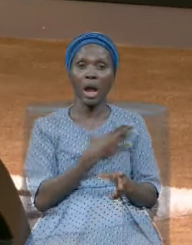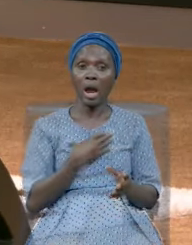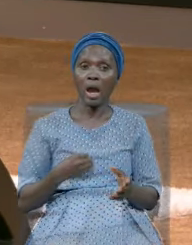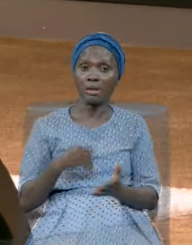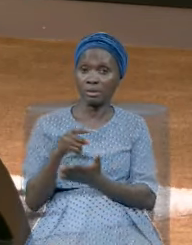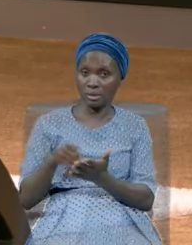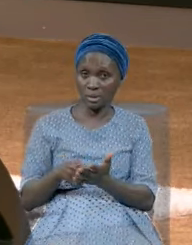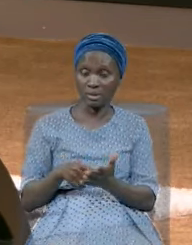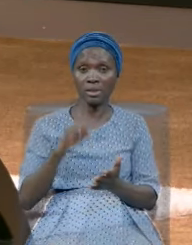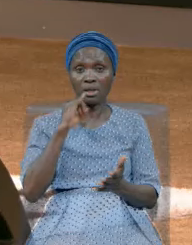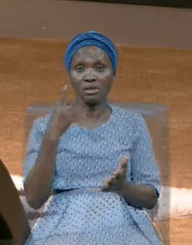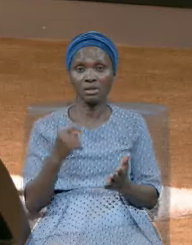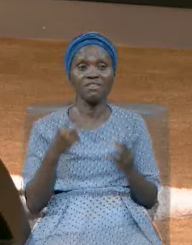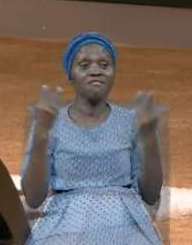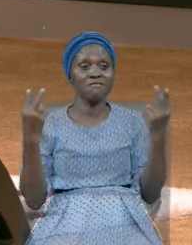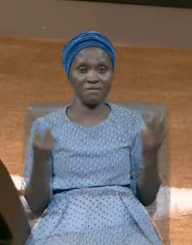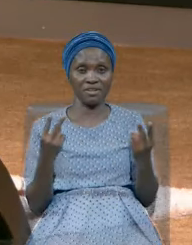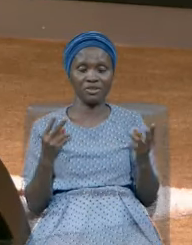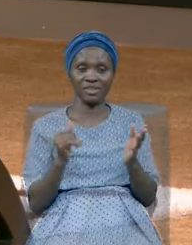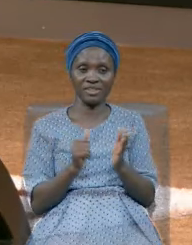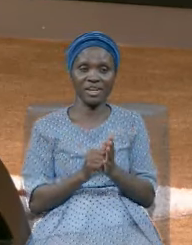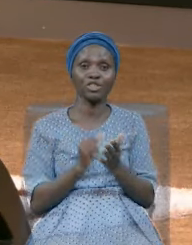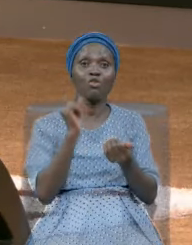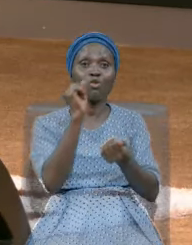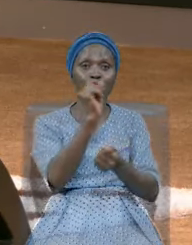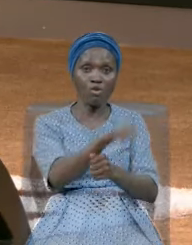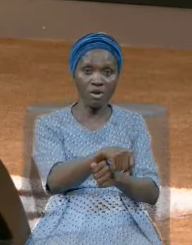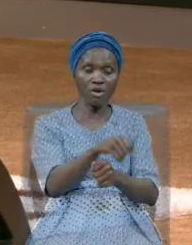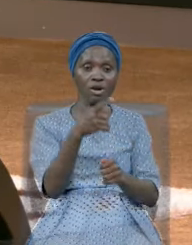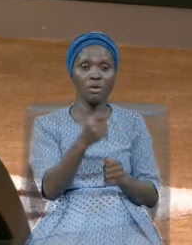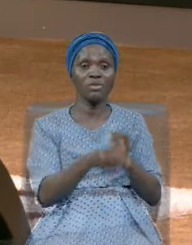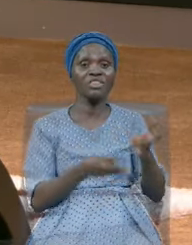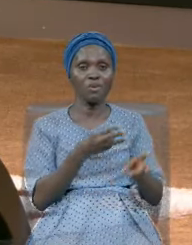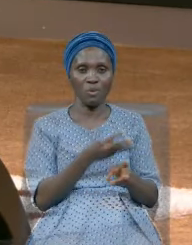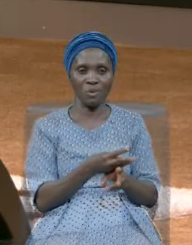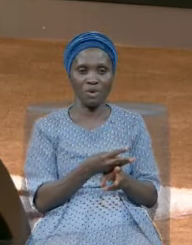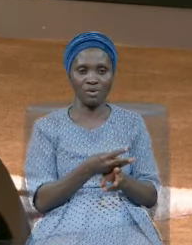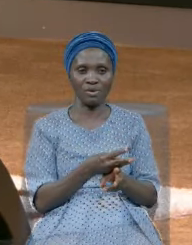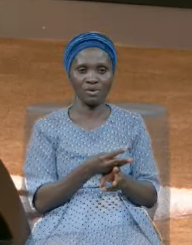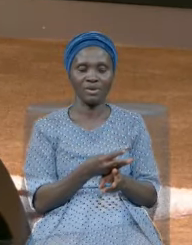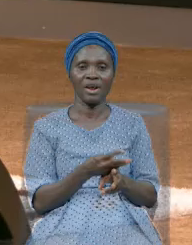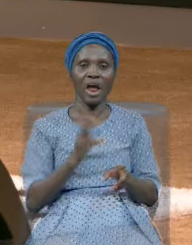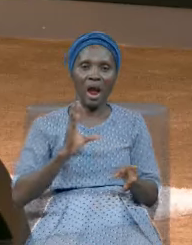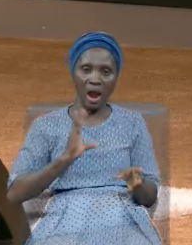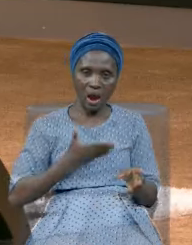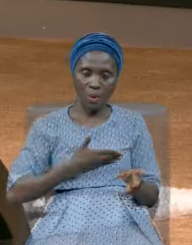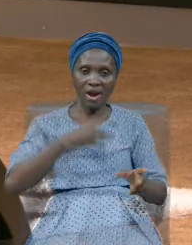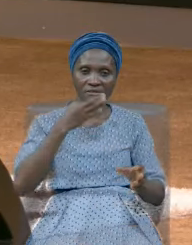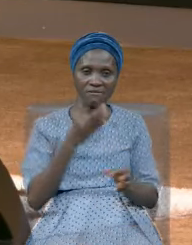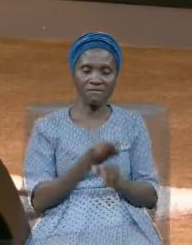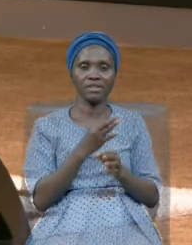is the victory that overcometh the world, even